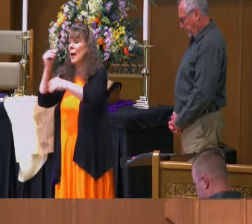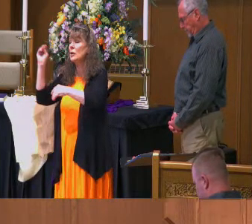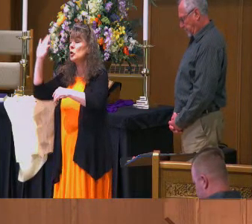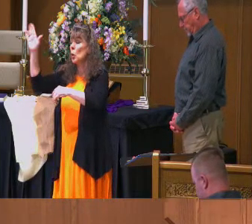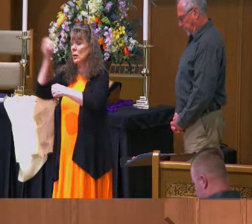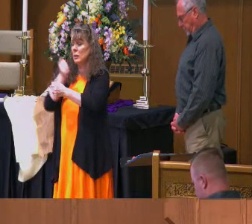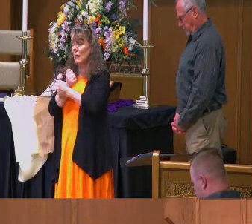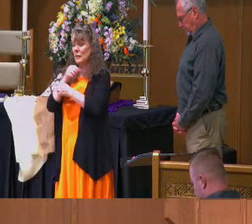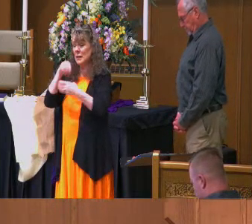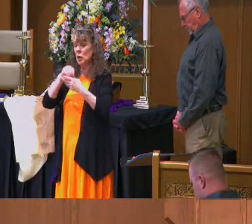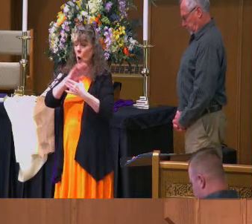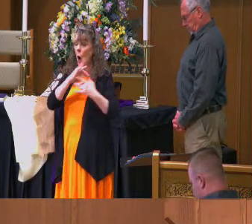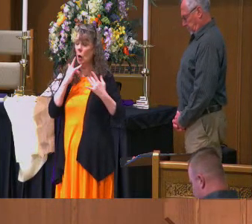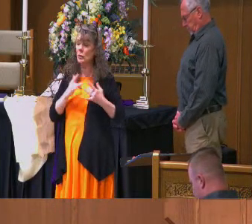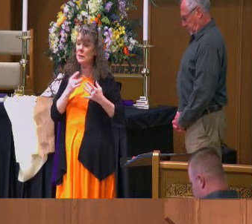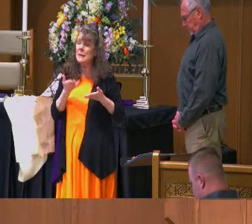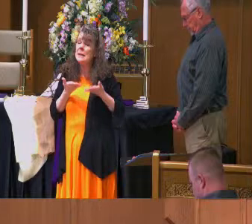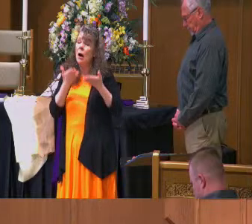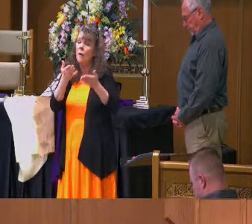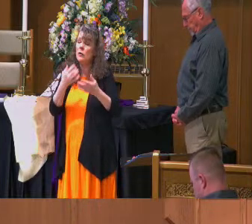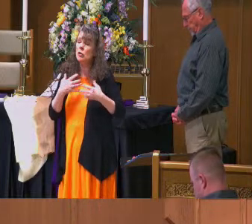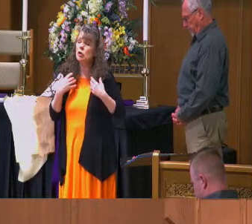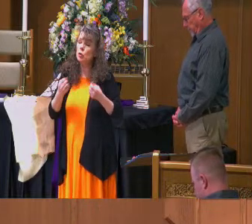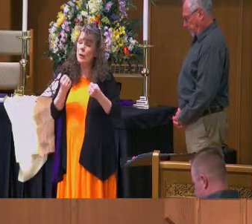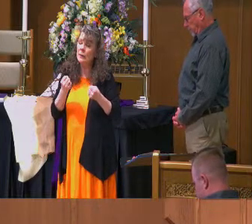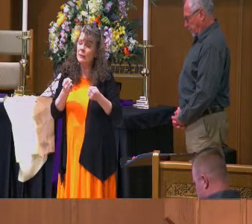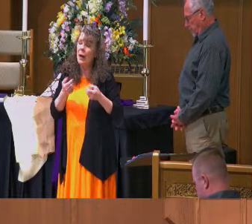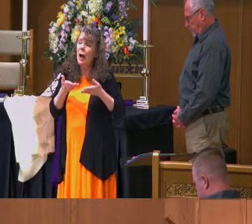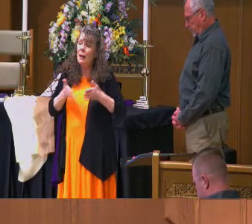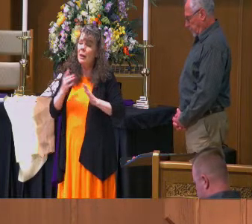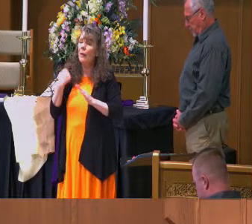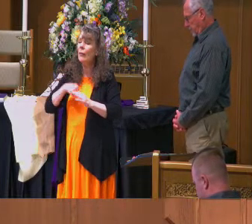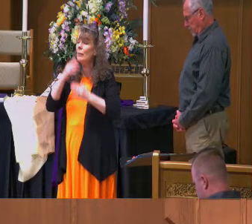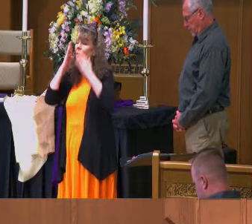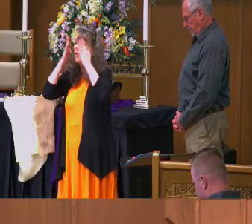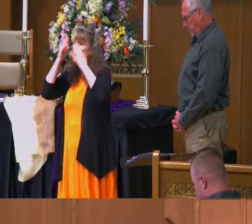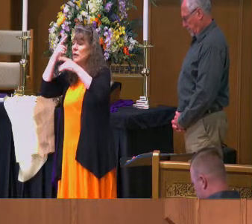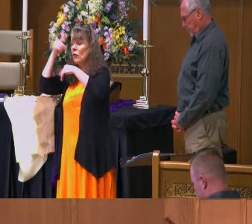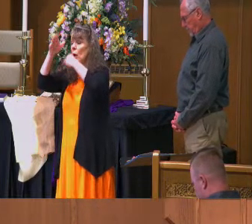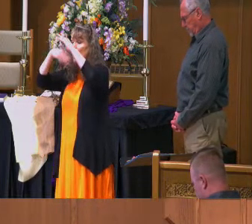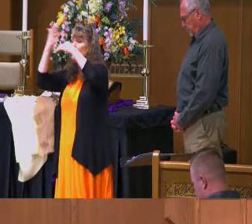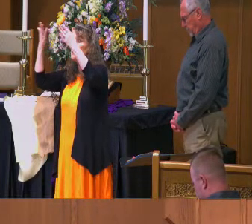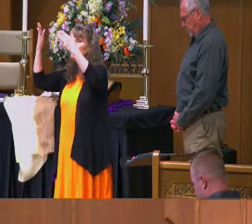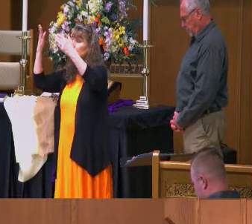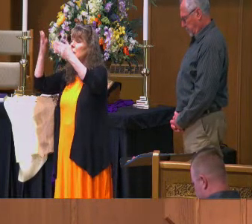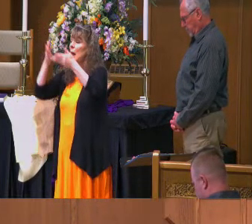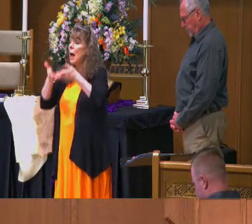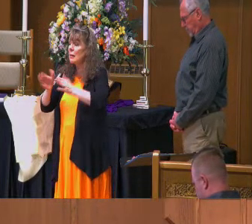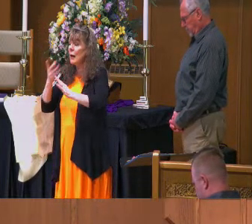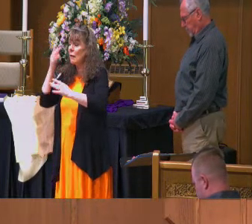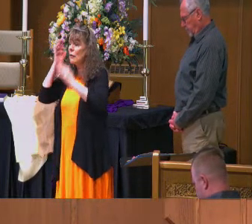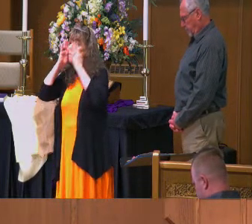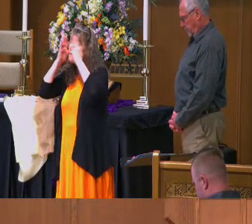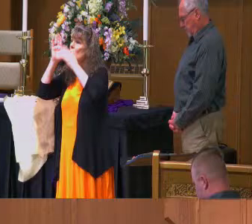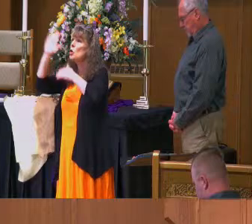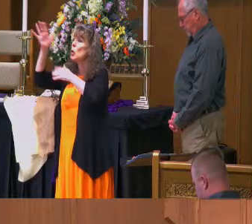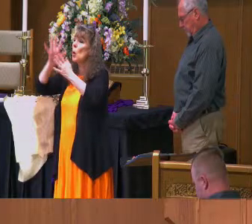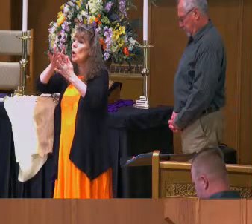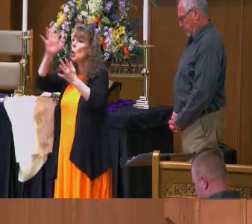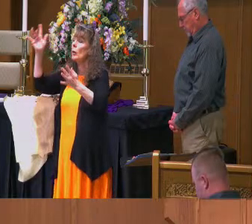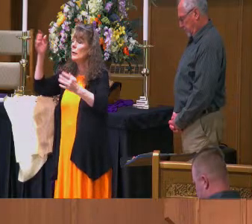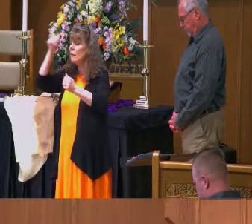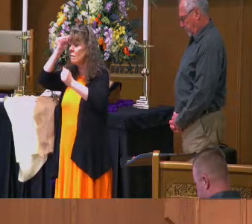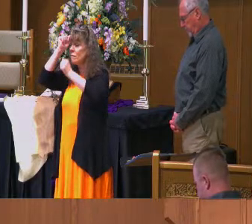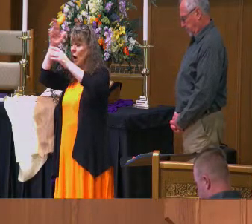morning. Strengthen them. Give them a focus on heaven. Give them a focus on your glory.